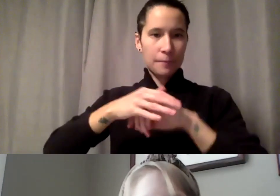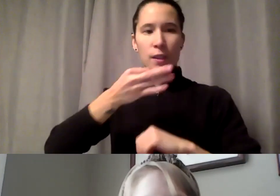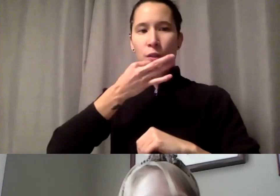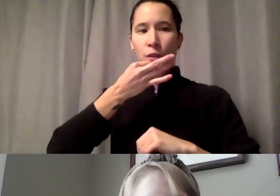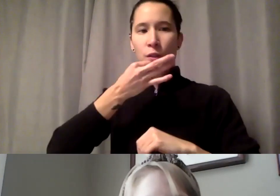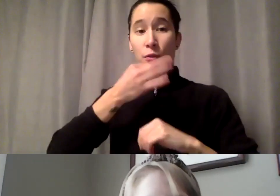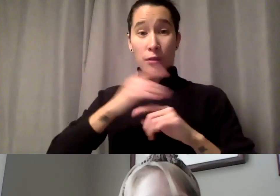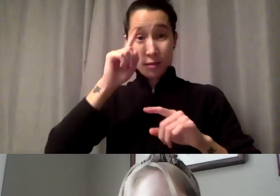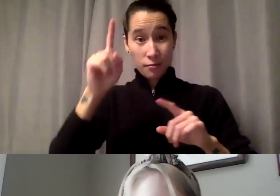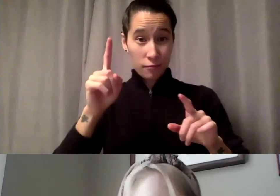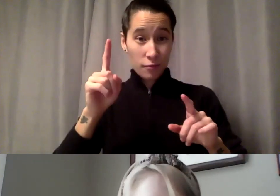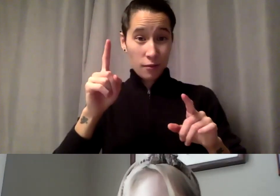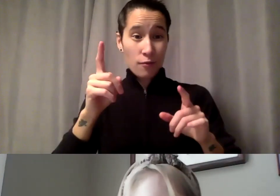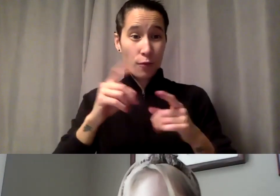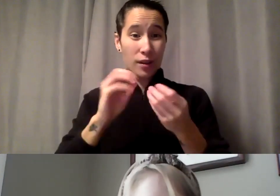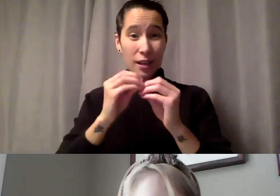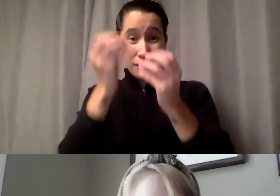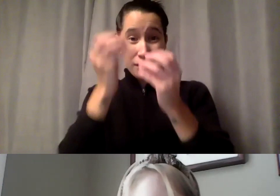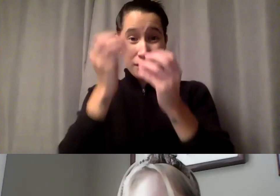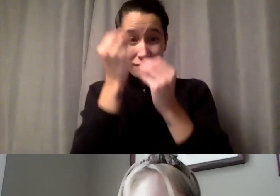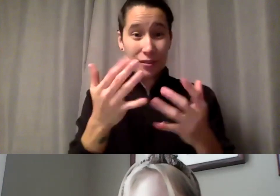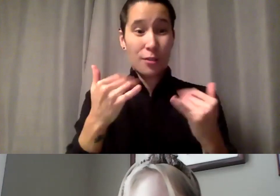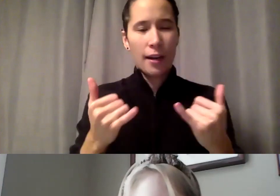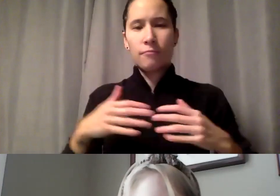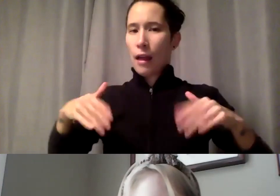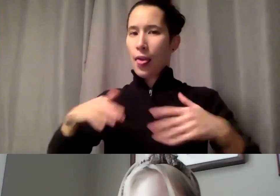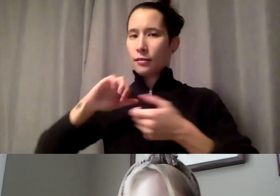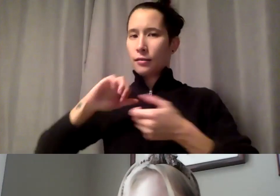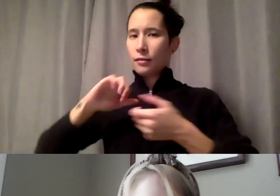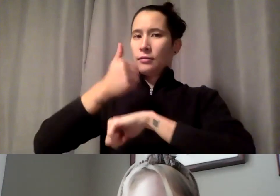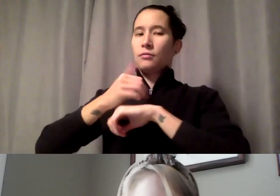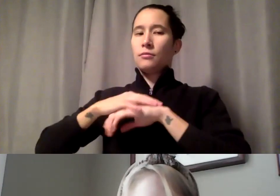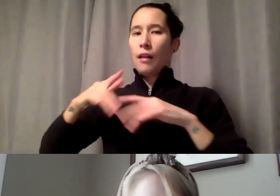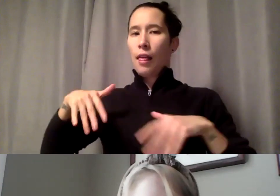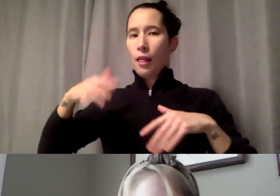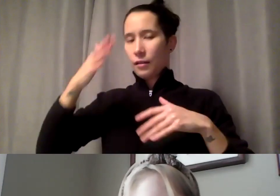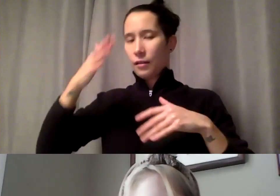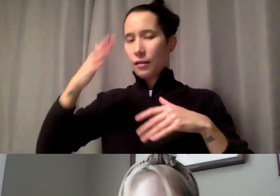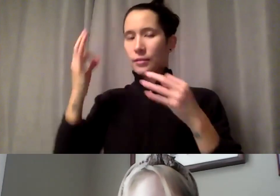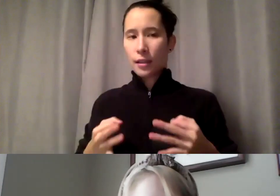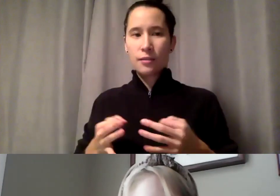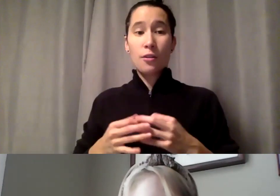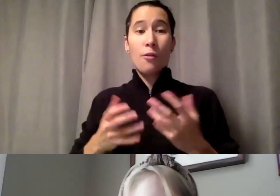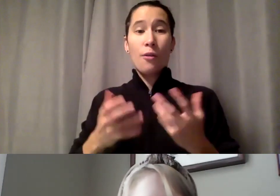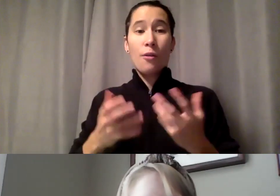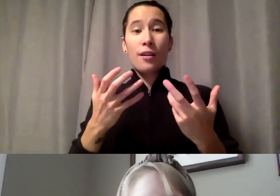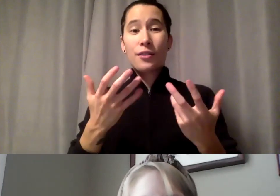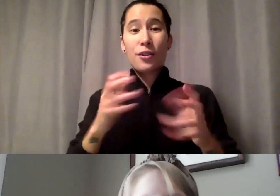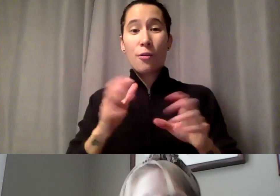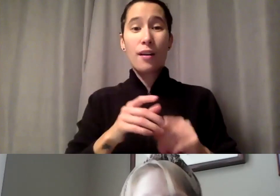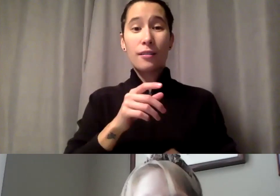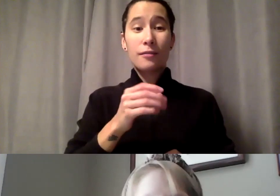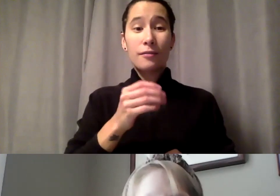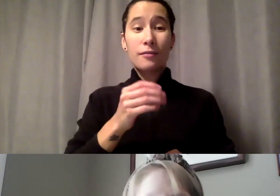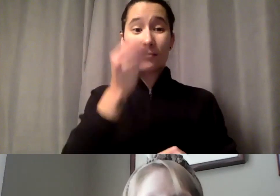right now, it hasn't been signed off on and landed. I don't want to say one thing and then all of a sudden it